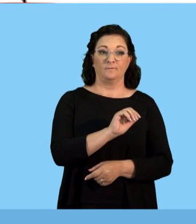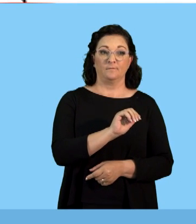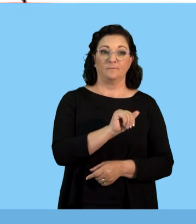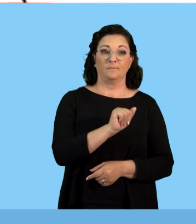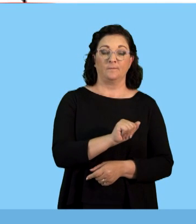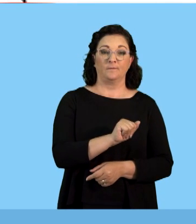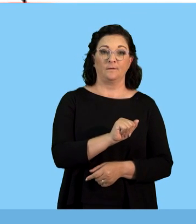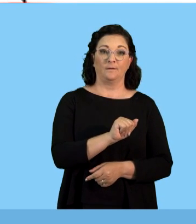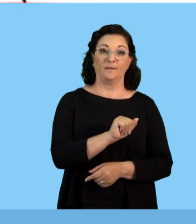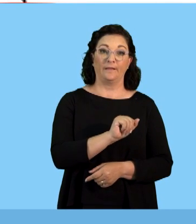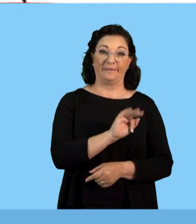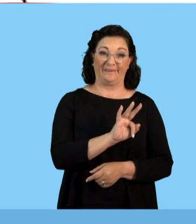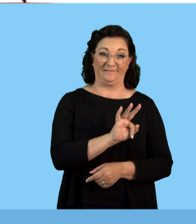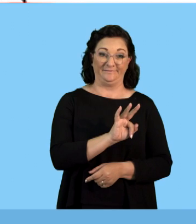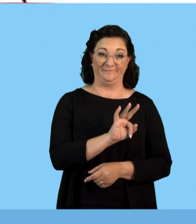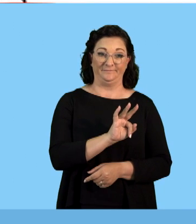at